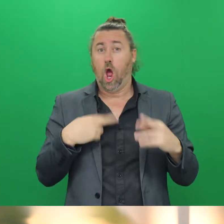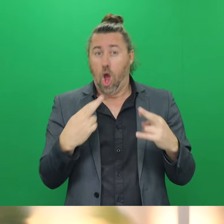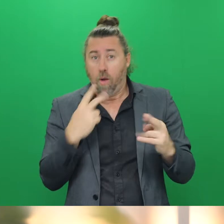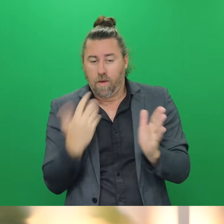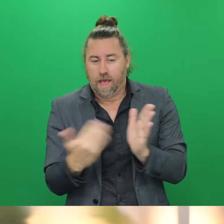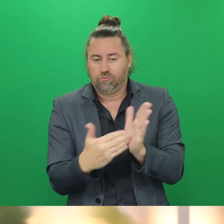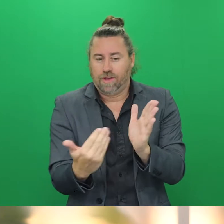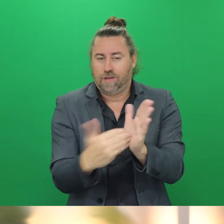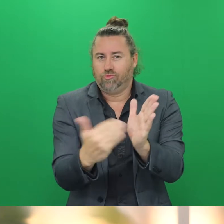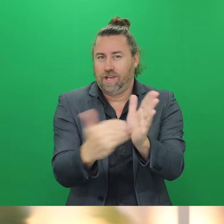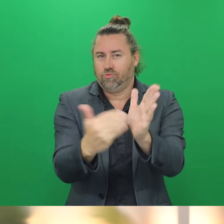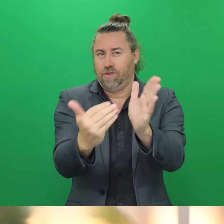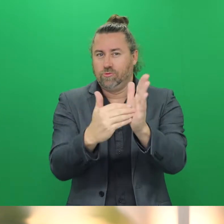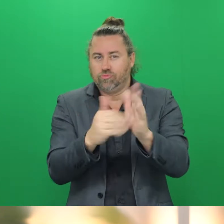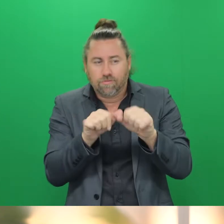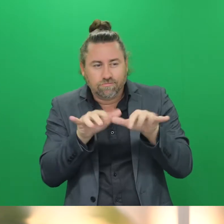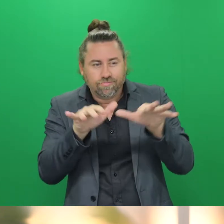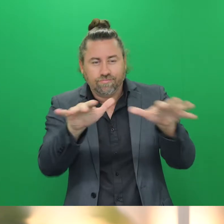that network.